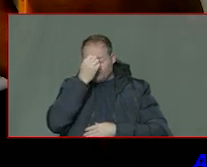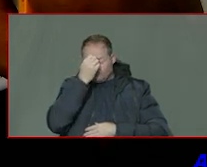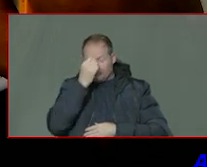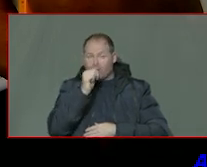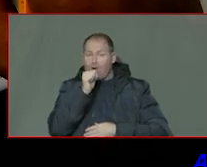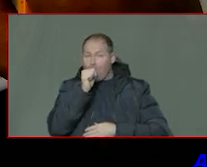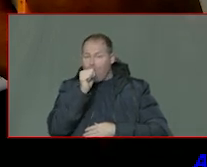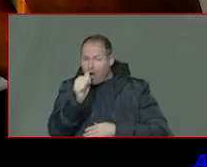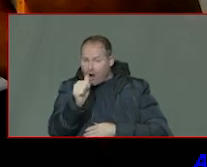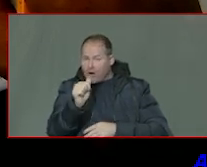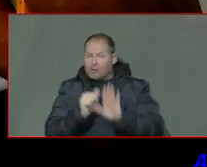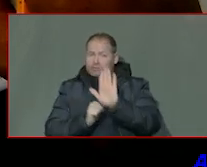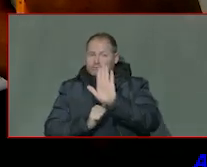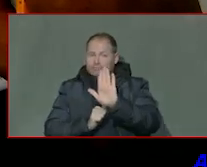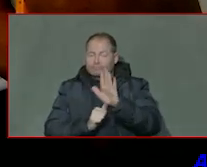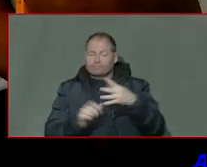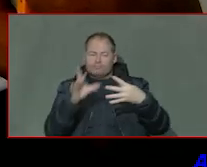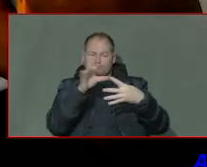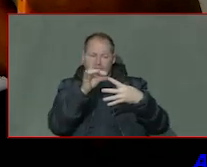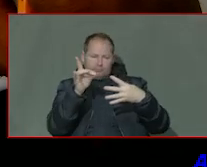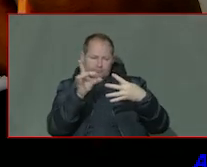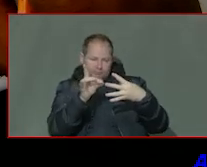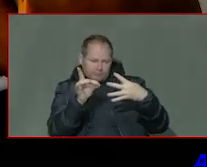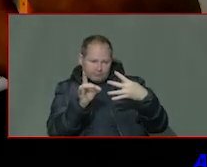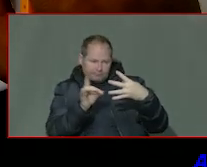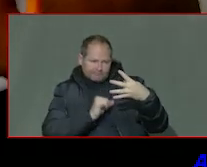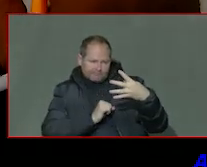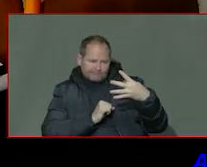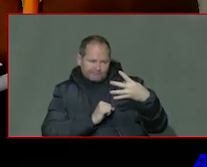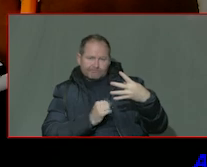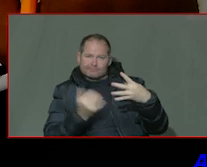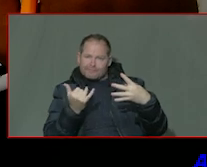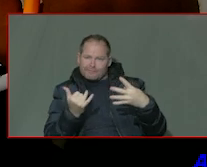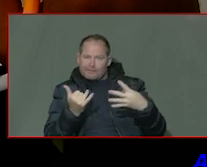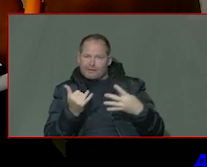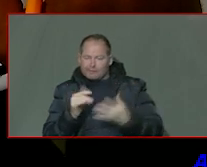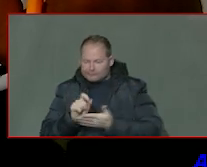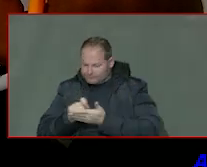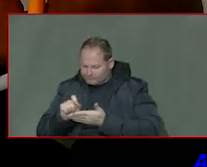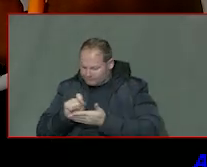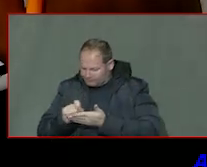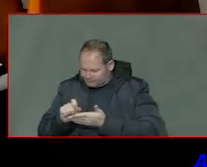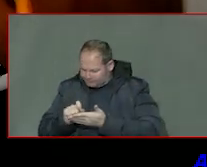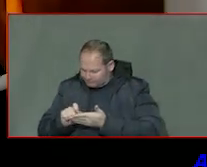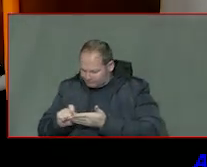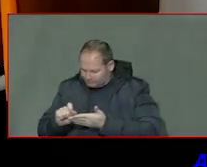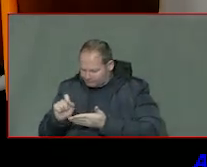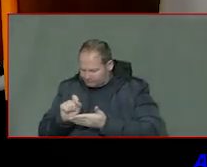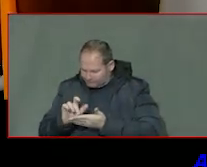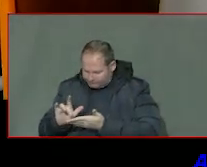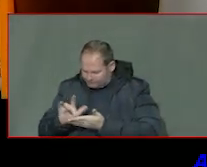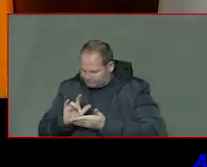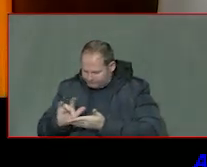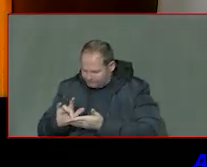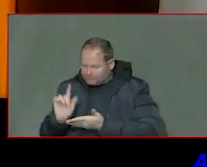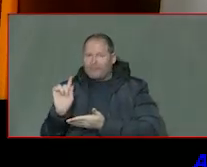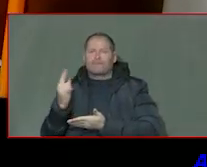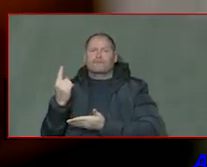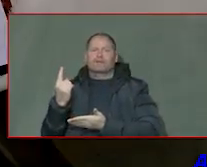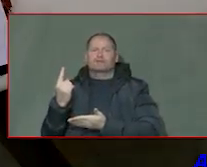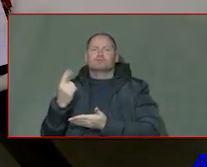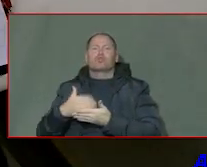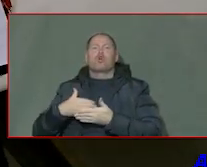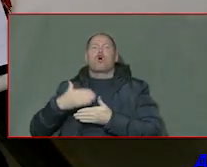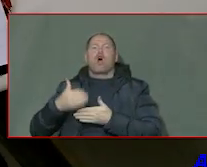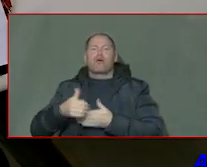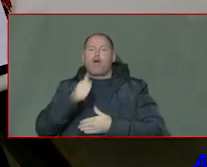answer, some of these multiple choice questions, you have to work them out before you get to the answer. You are not going to play